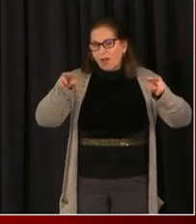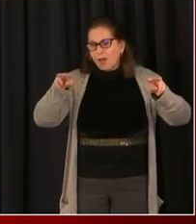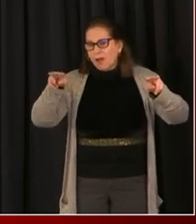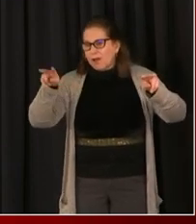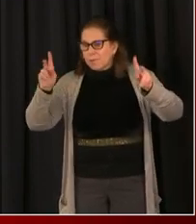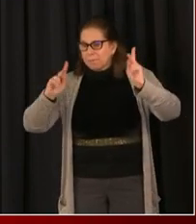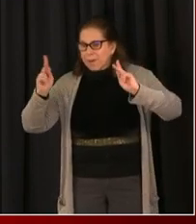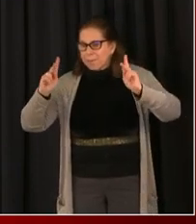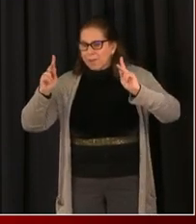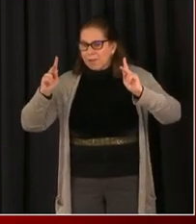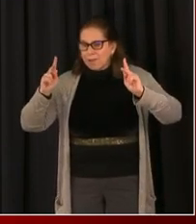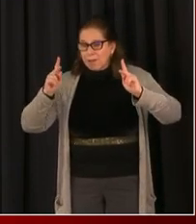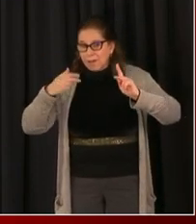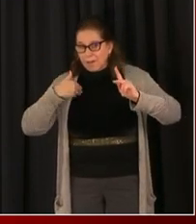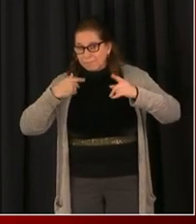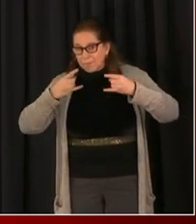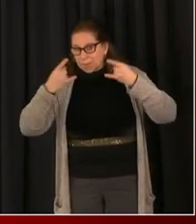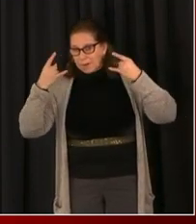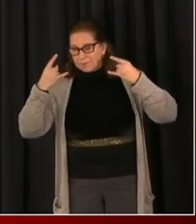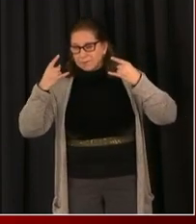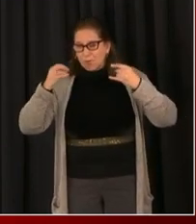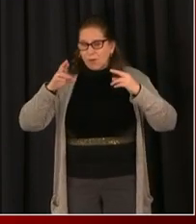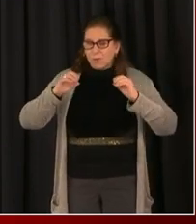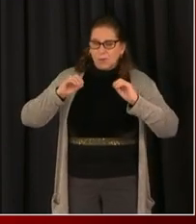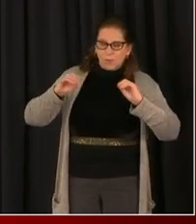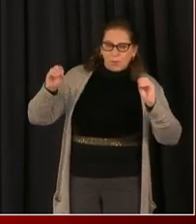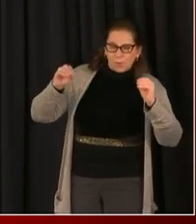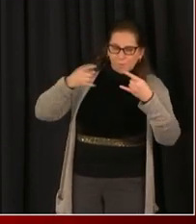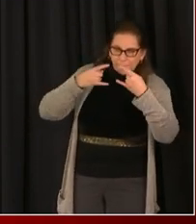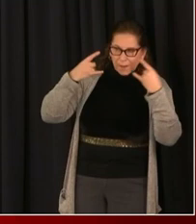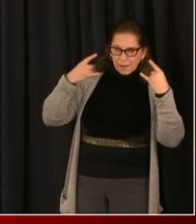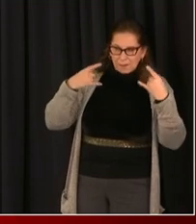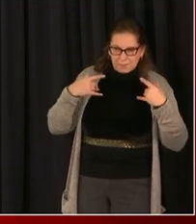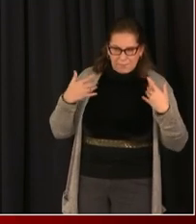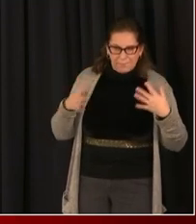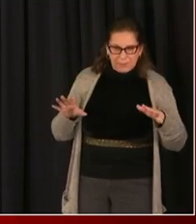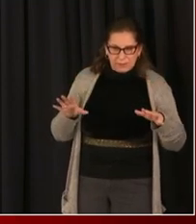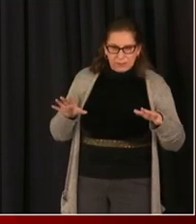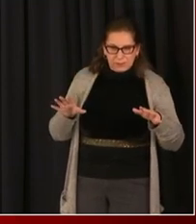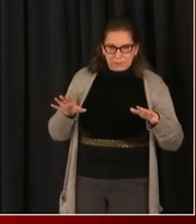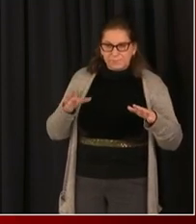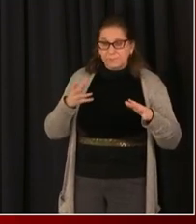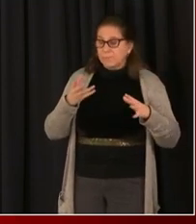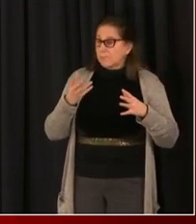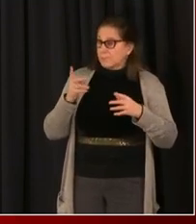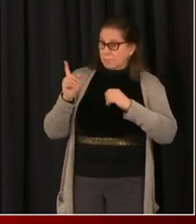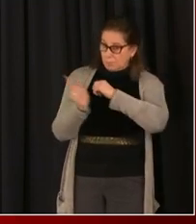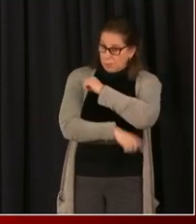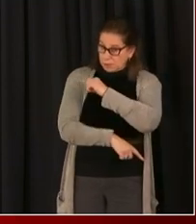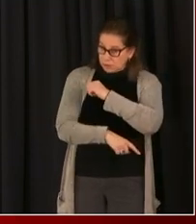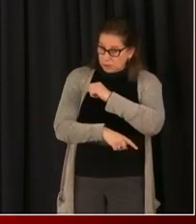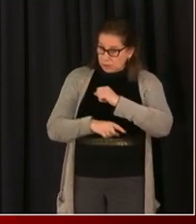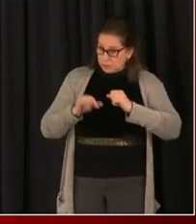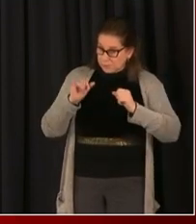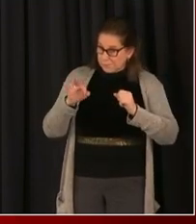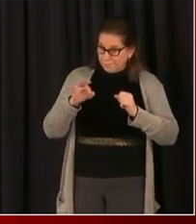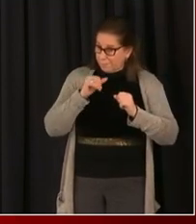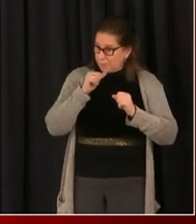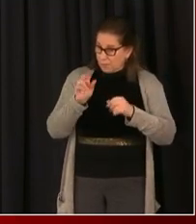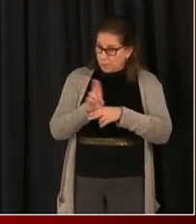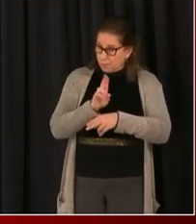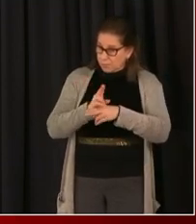discussions about putting in penalties related to the mask mandate. But it would, I think, yield